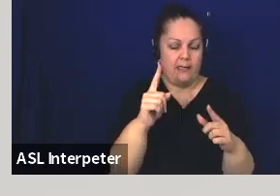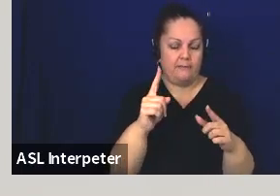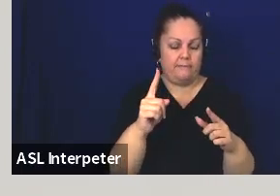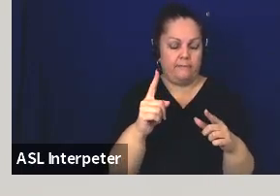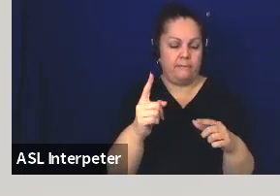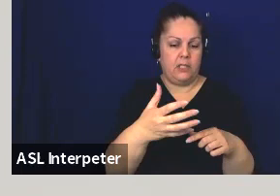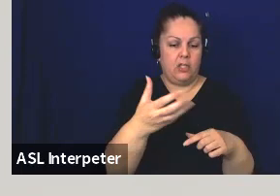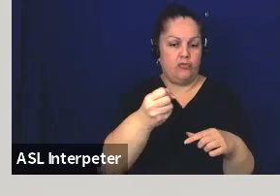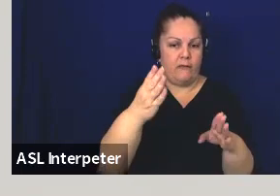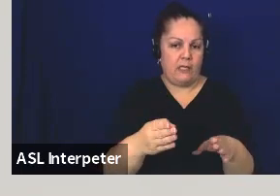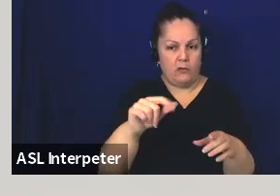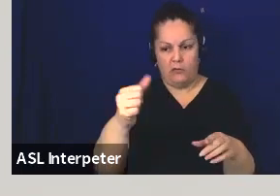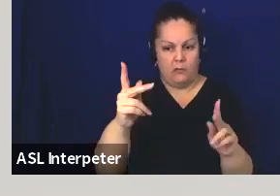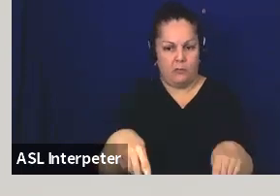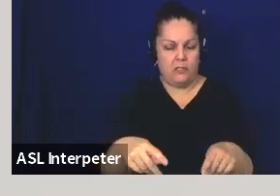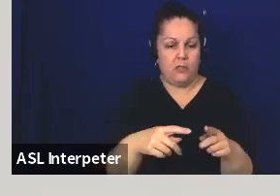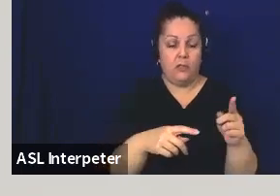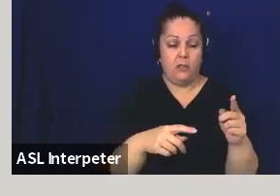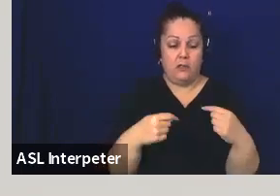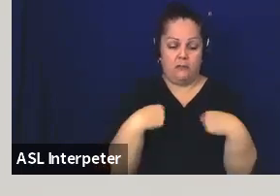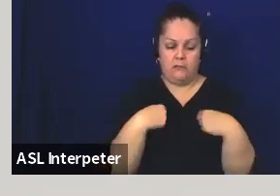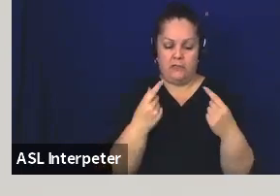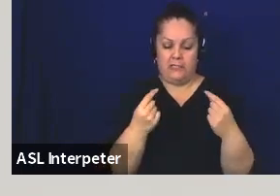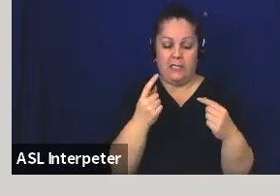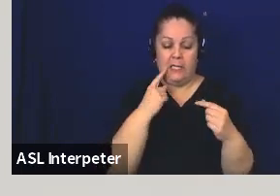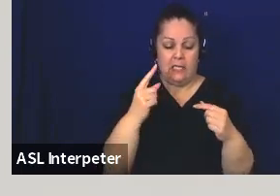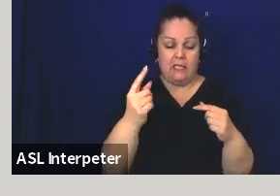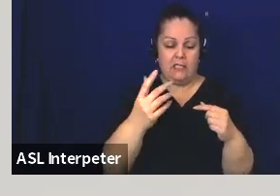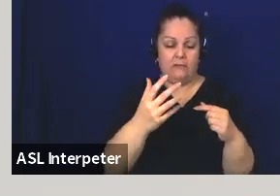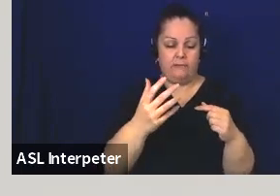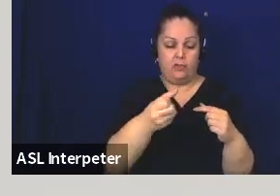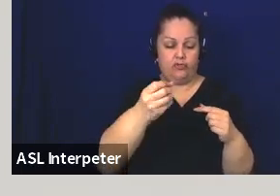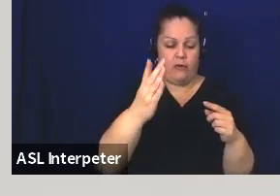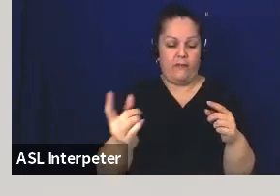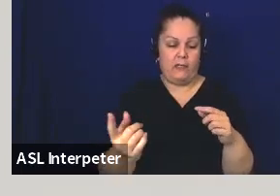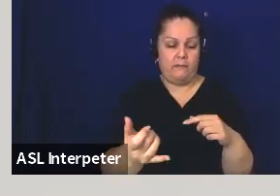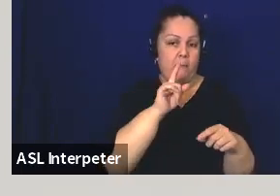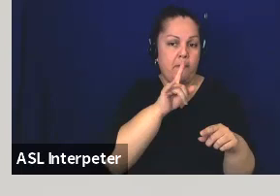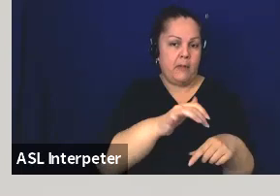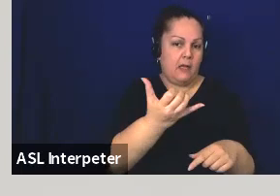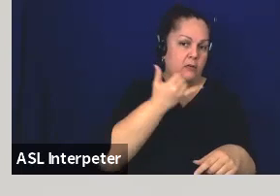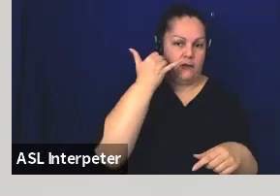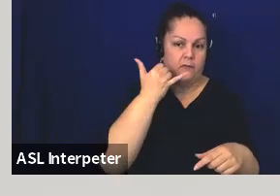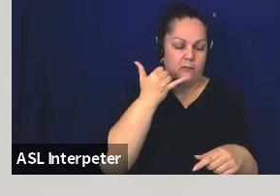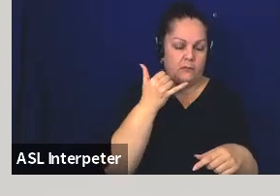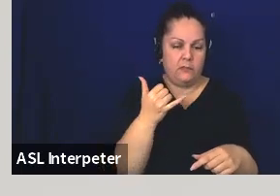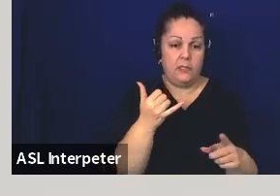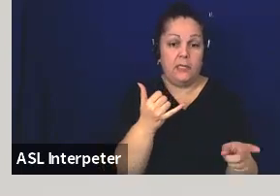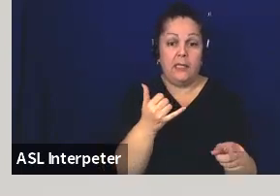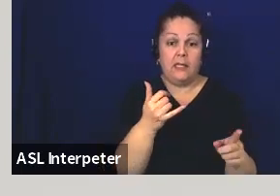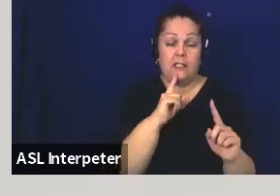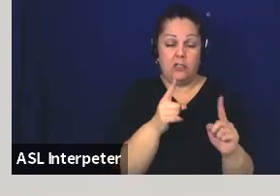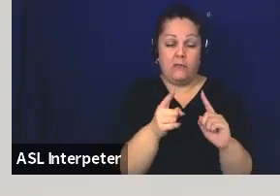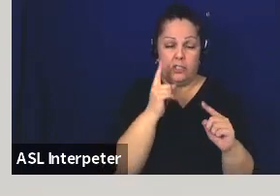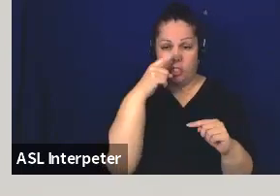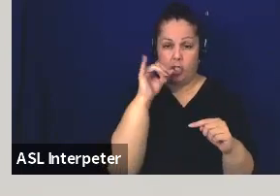others? What should the stakeholder do if the trafficker gets on the phone? And this conversation should specifically